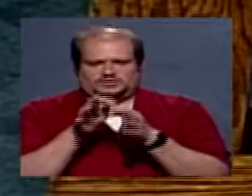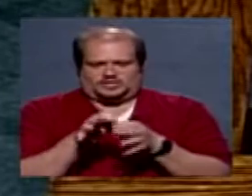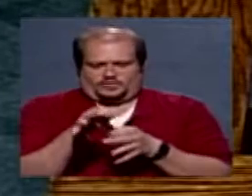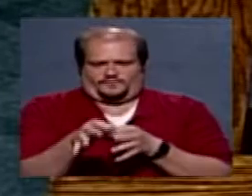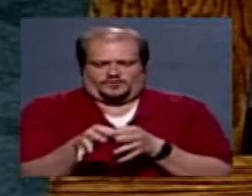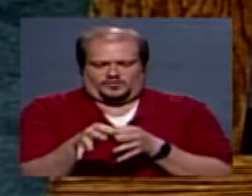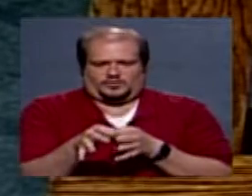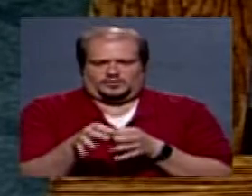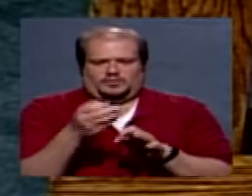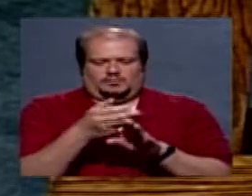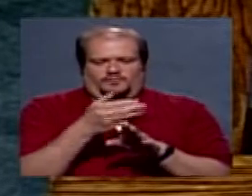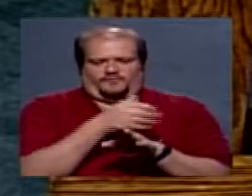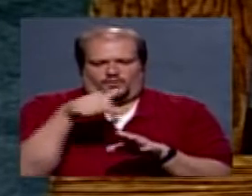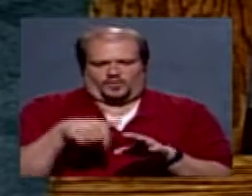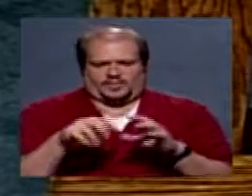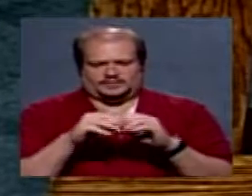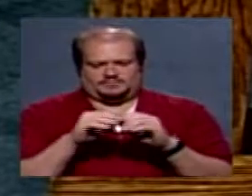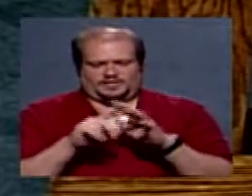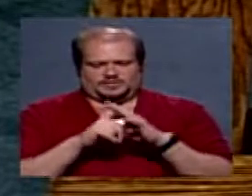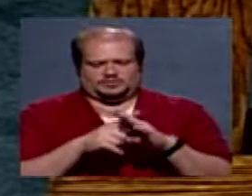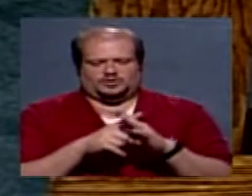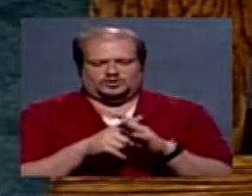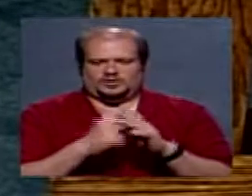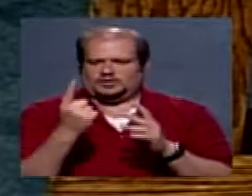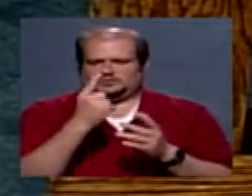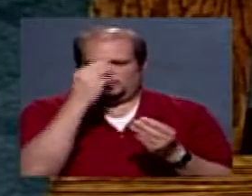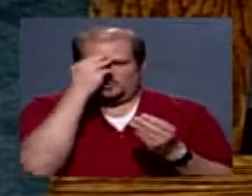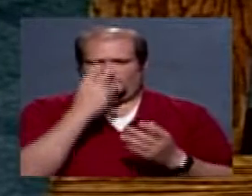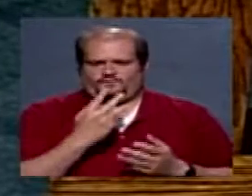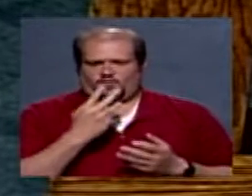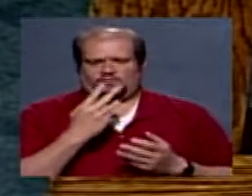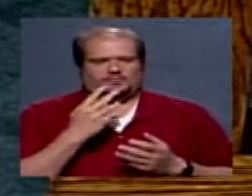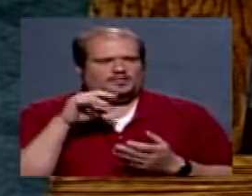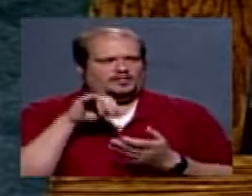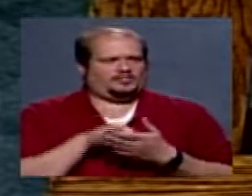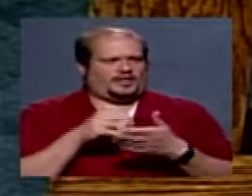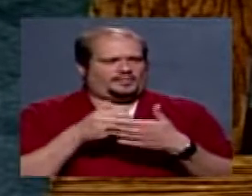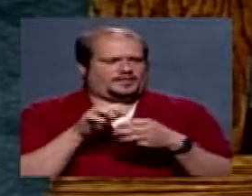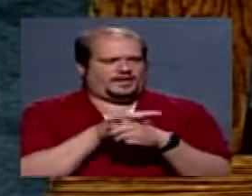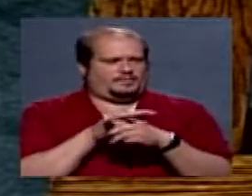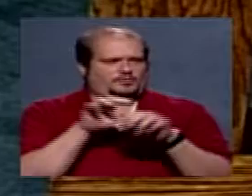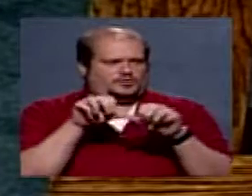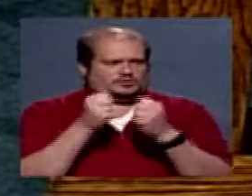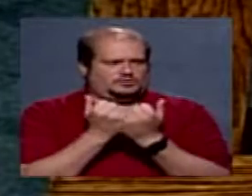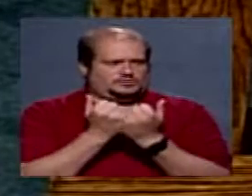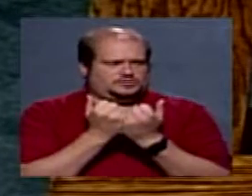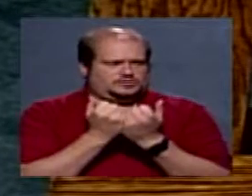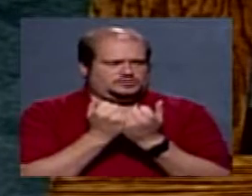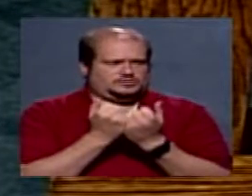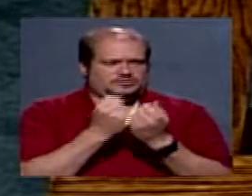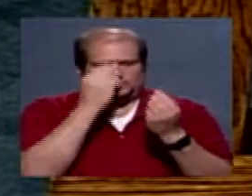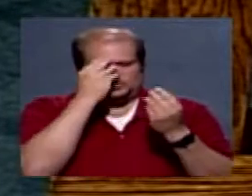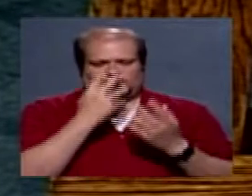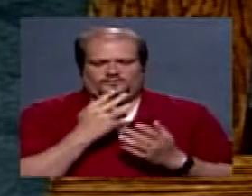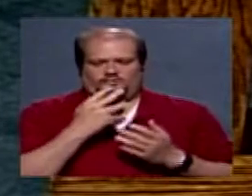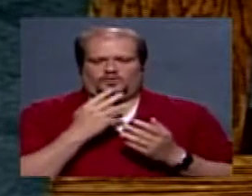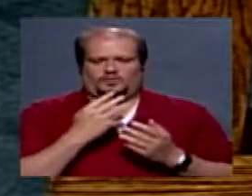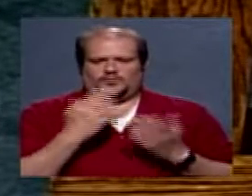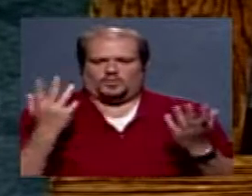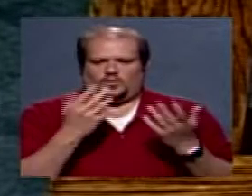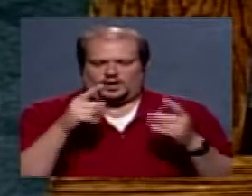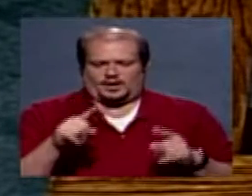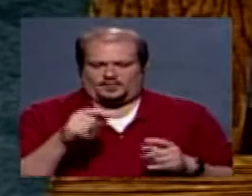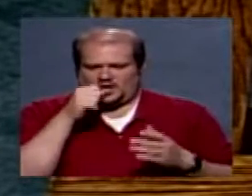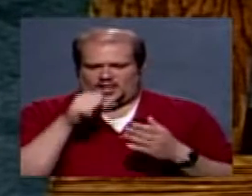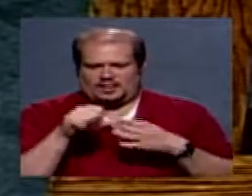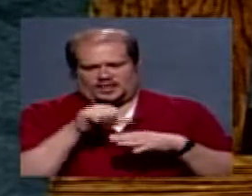deferral. Shortly before this meeting started, I was informed that the Neighborhood Association was informed. Here's what happened.